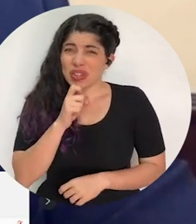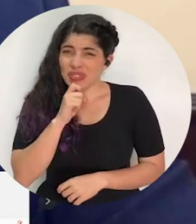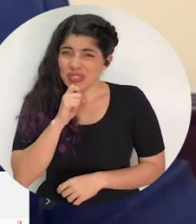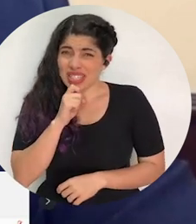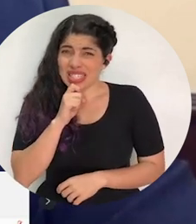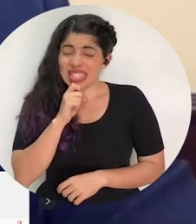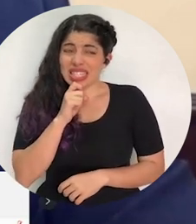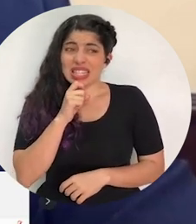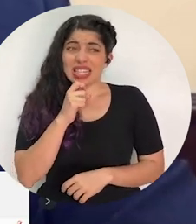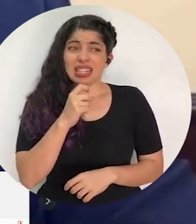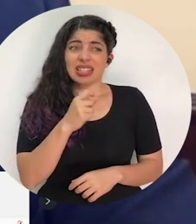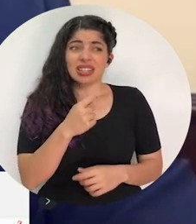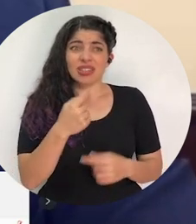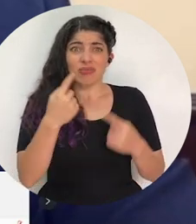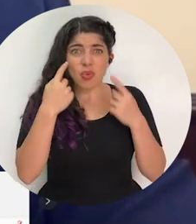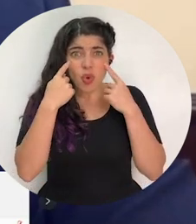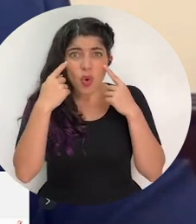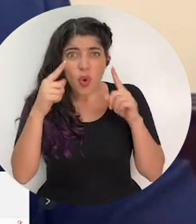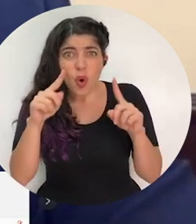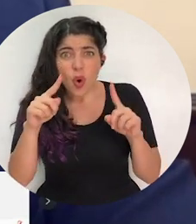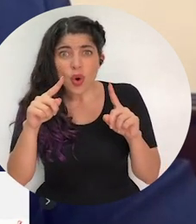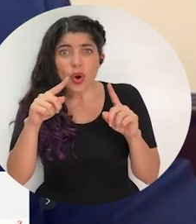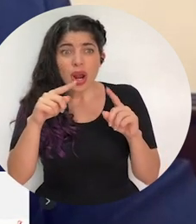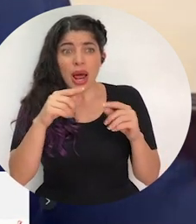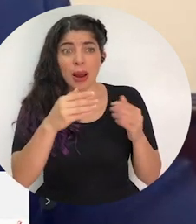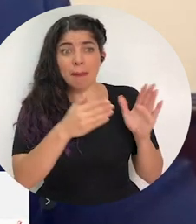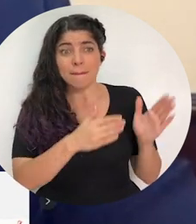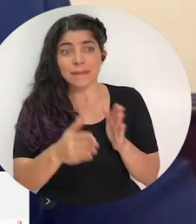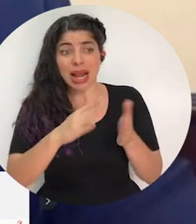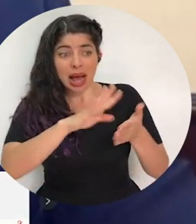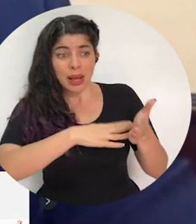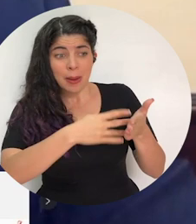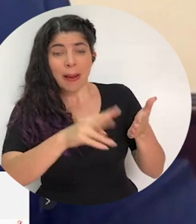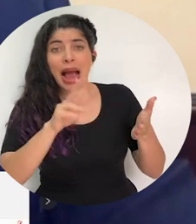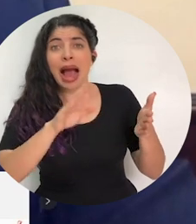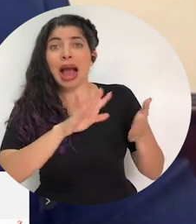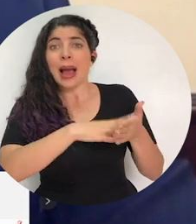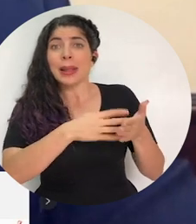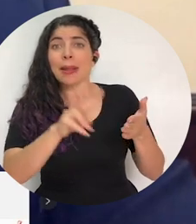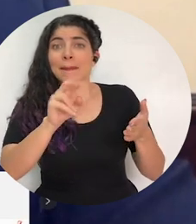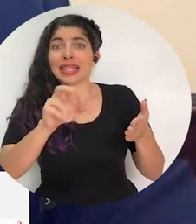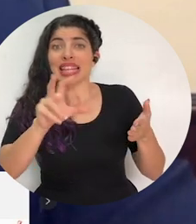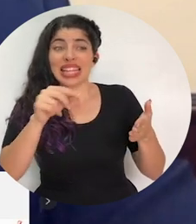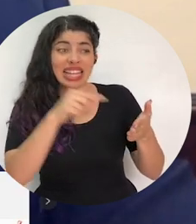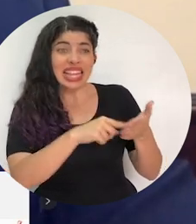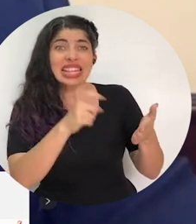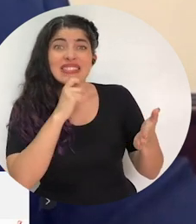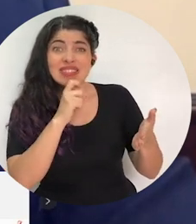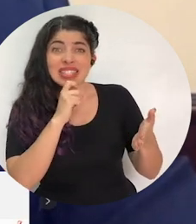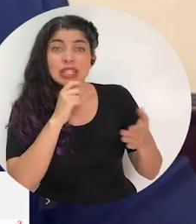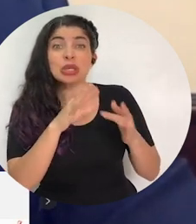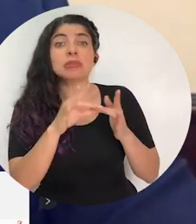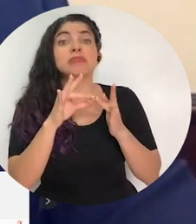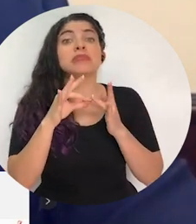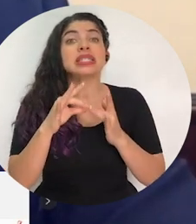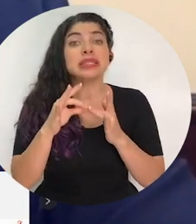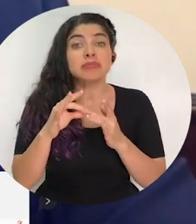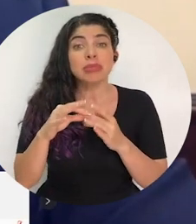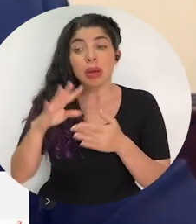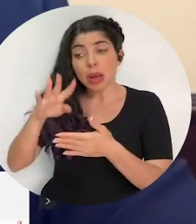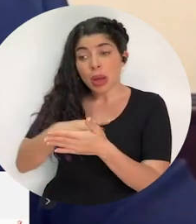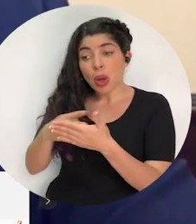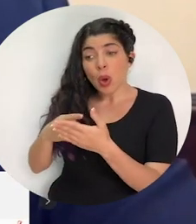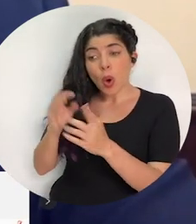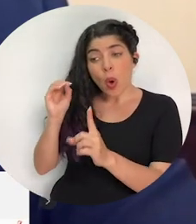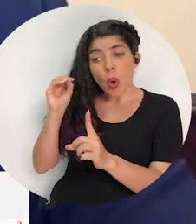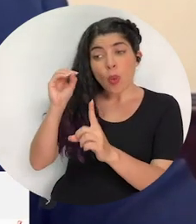difficult to achieve the goals of the 2030 agenda, and particularly the